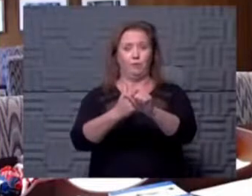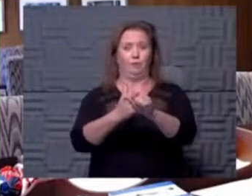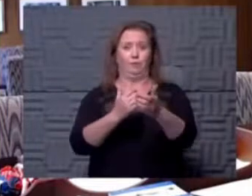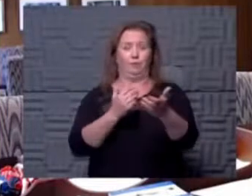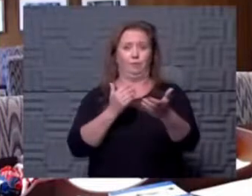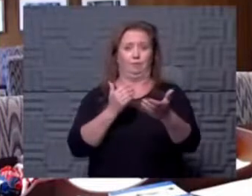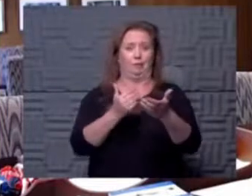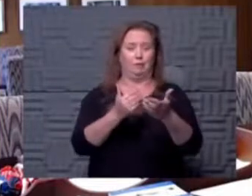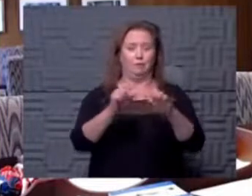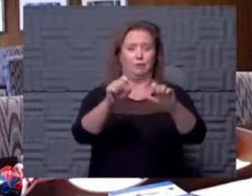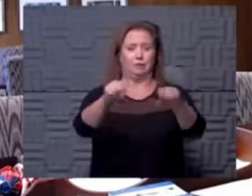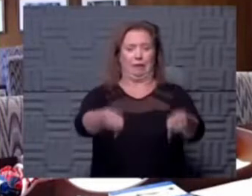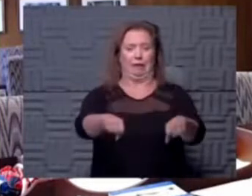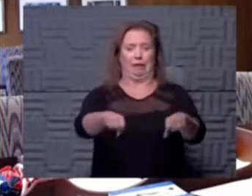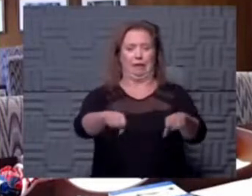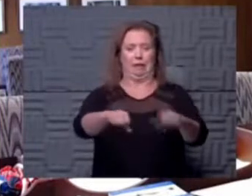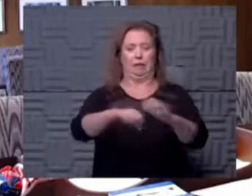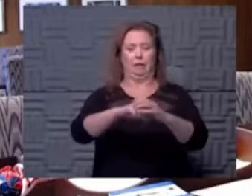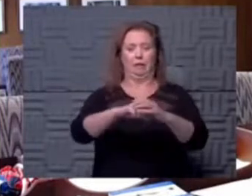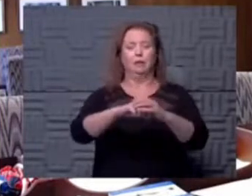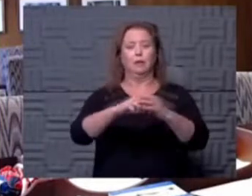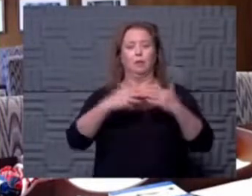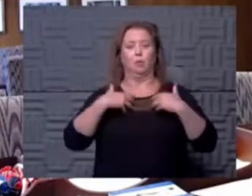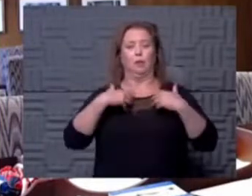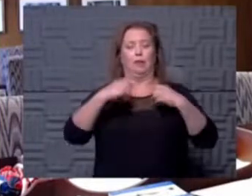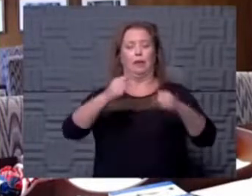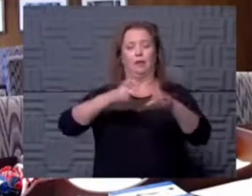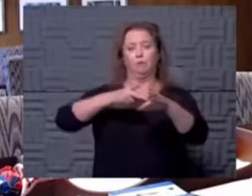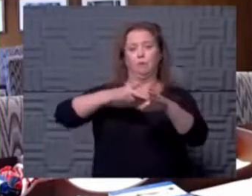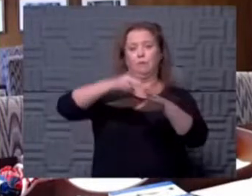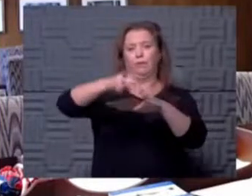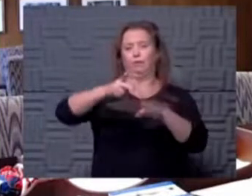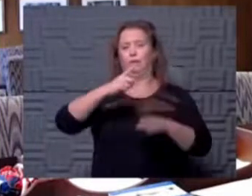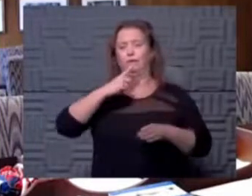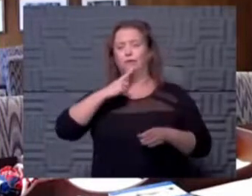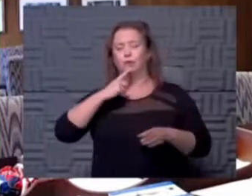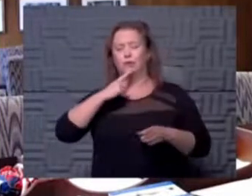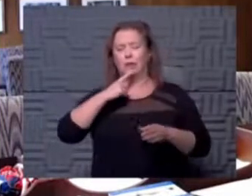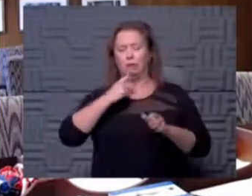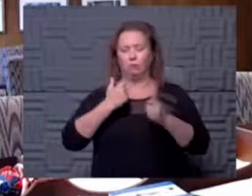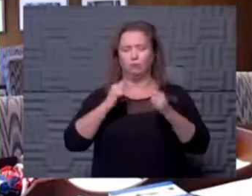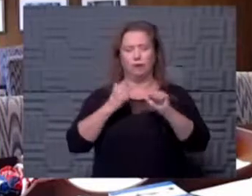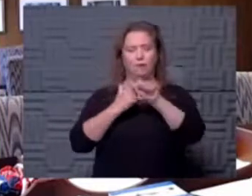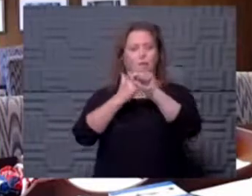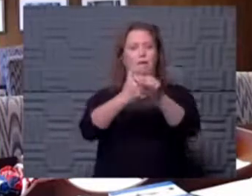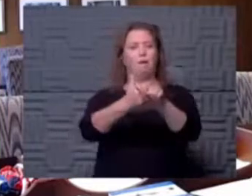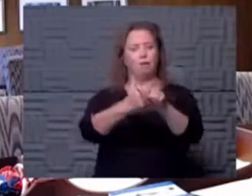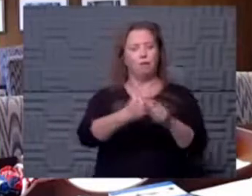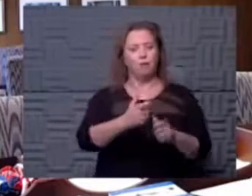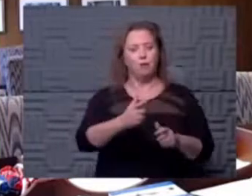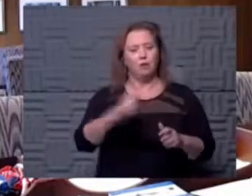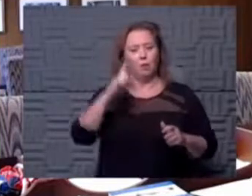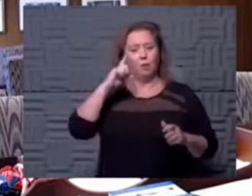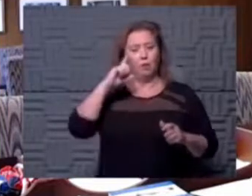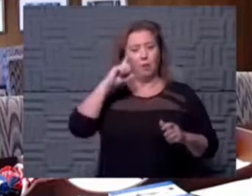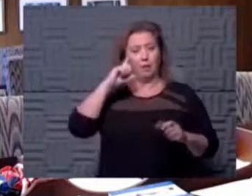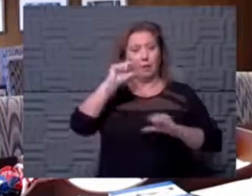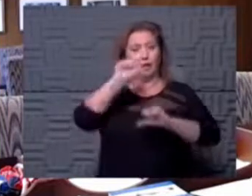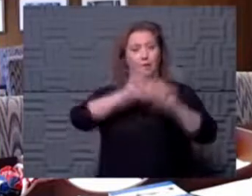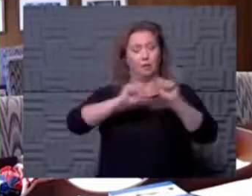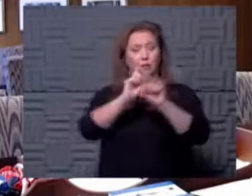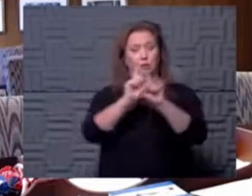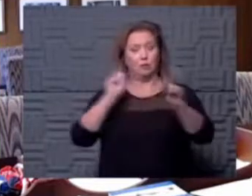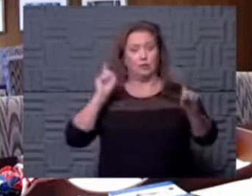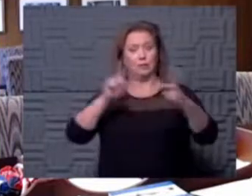closely as we can what the health professionals are saying. And we think the social distancing and